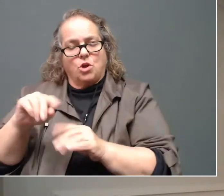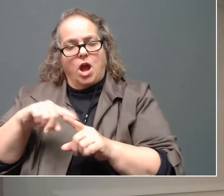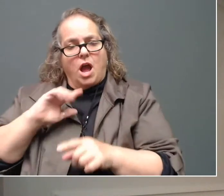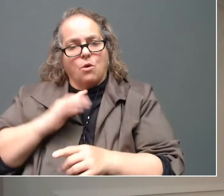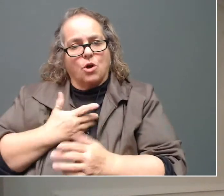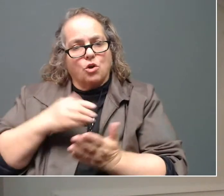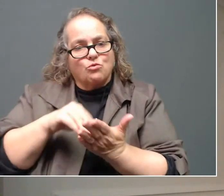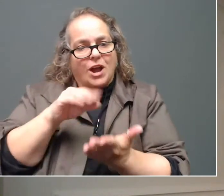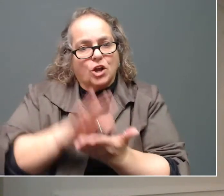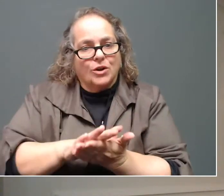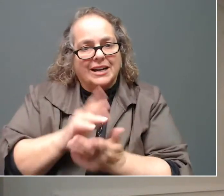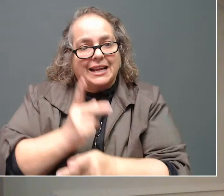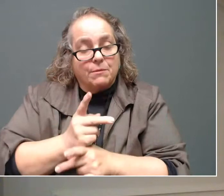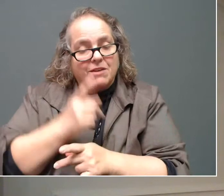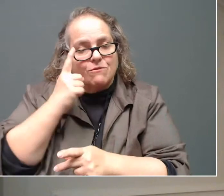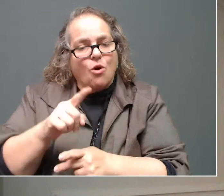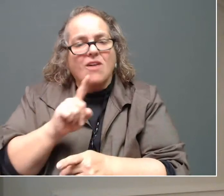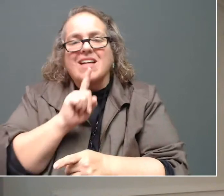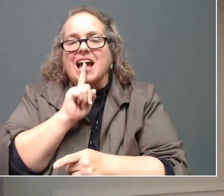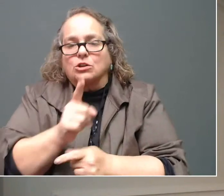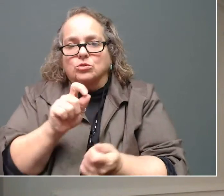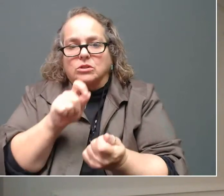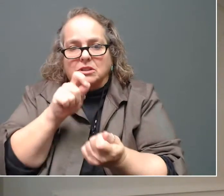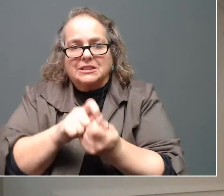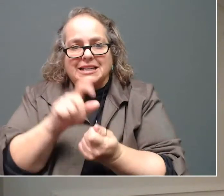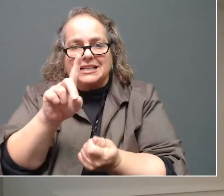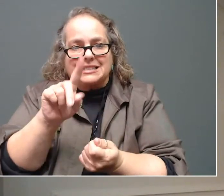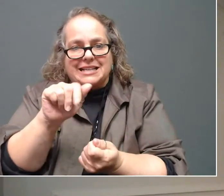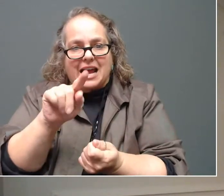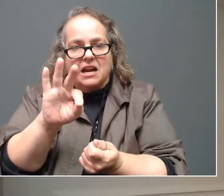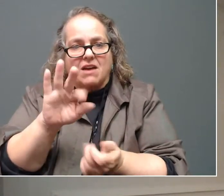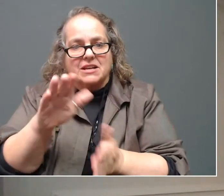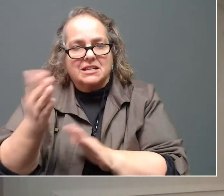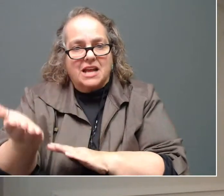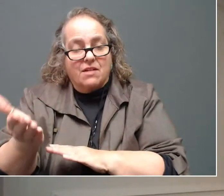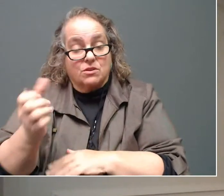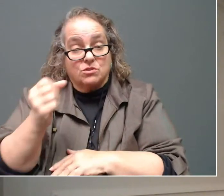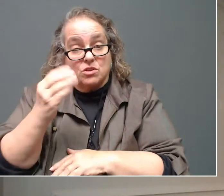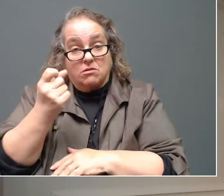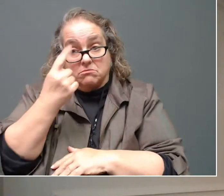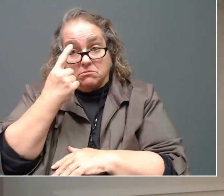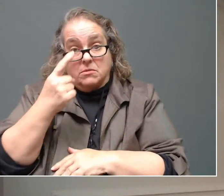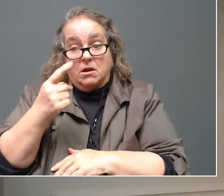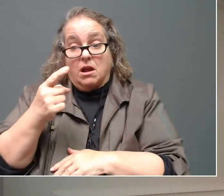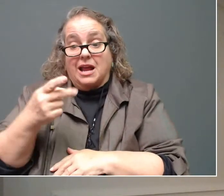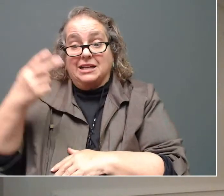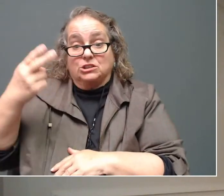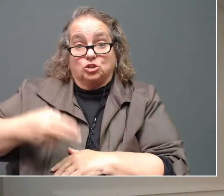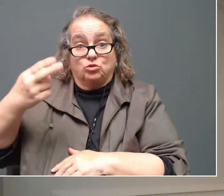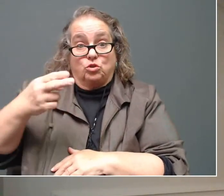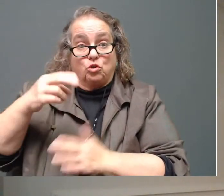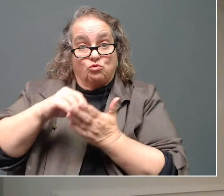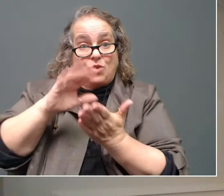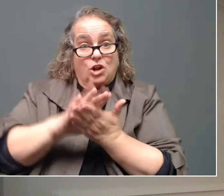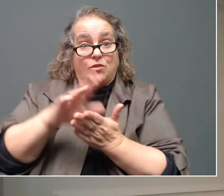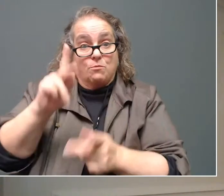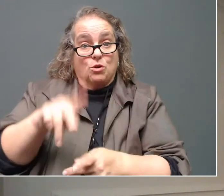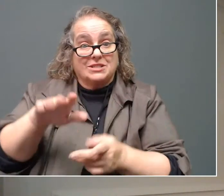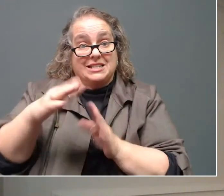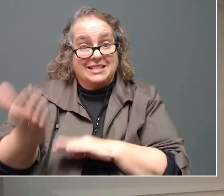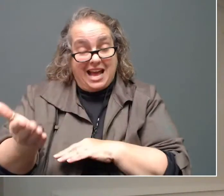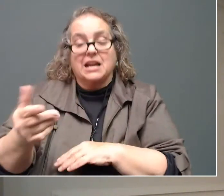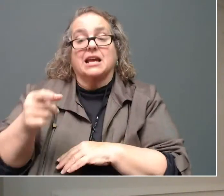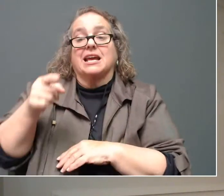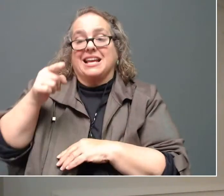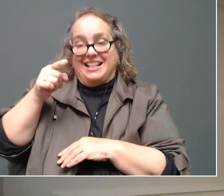death. So the historical record is always accurate as far as the actual day the individual died, as opposed to the day we're able to